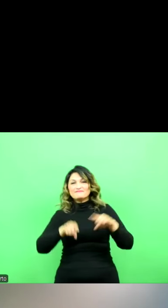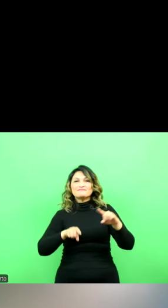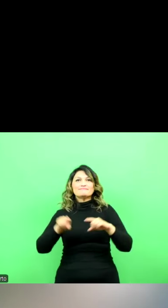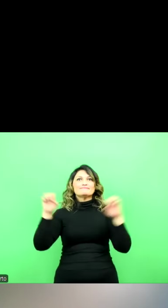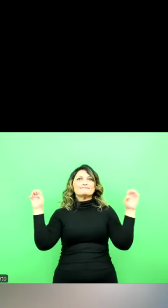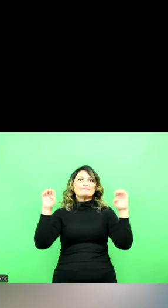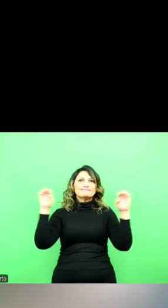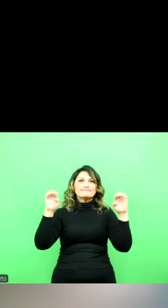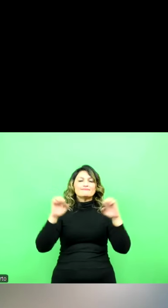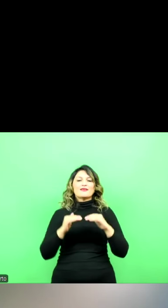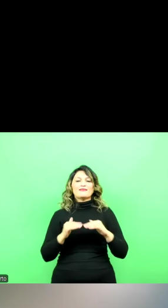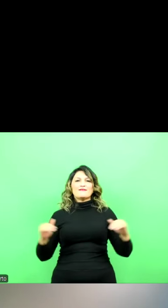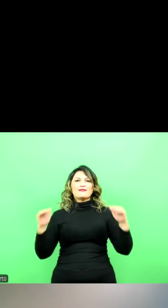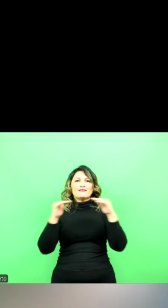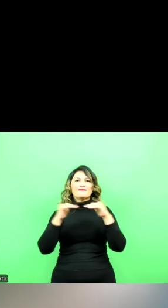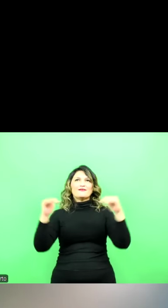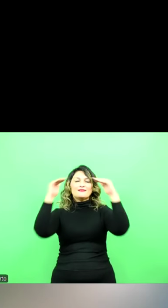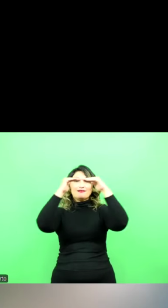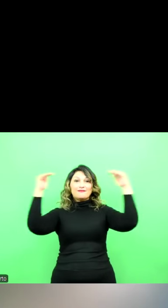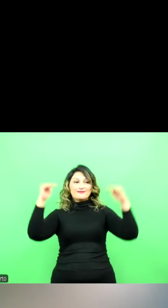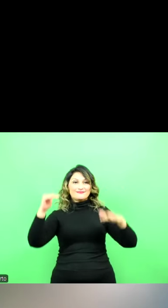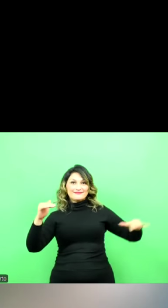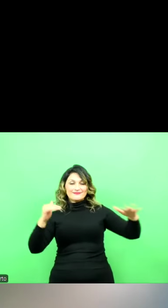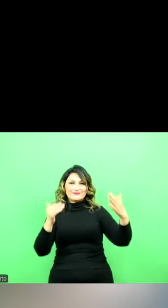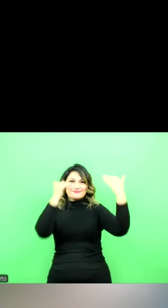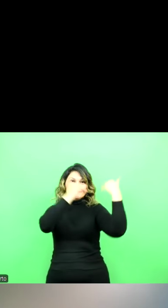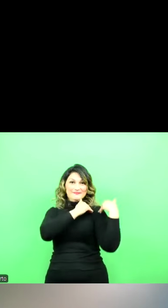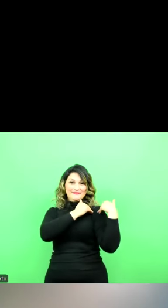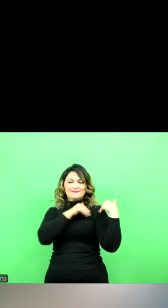and second level healthcare services.